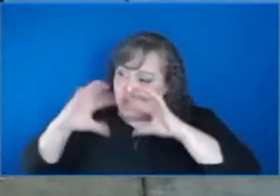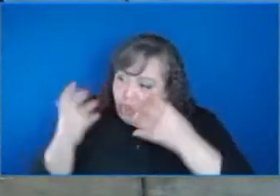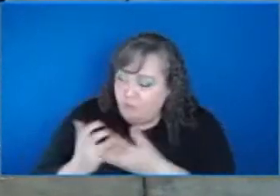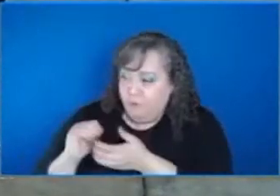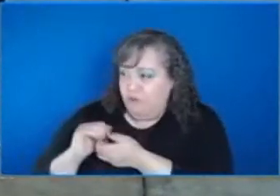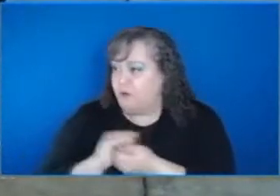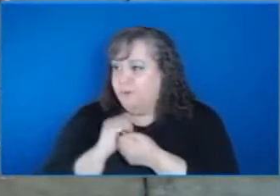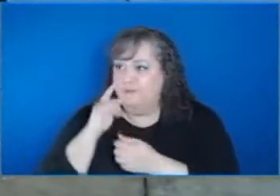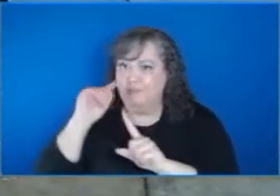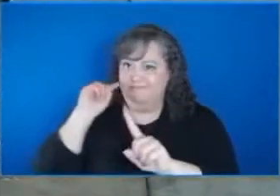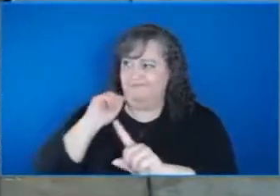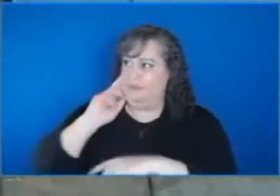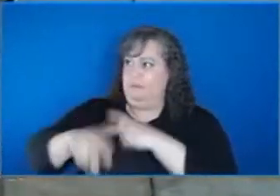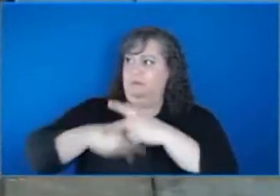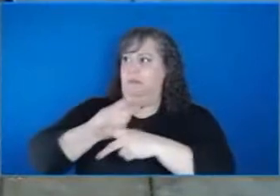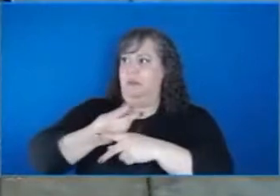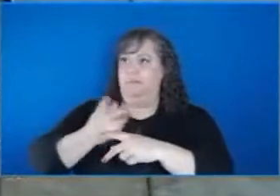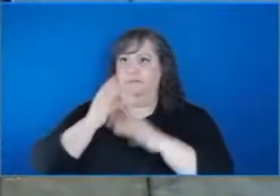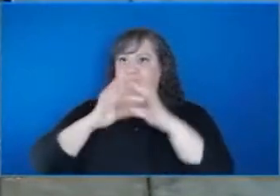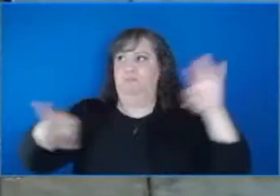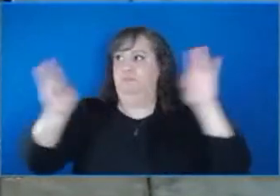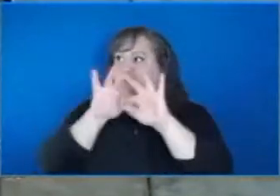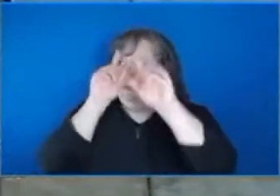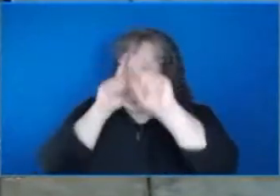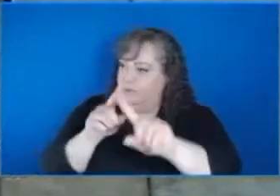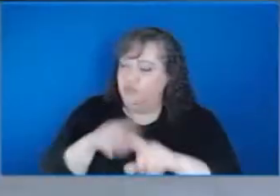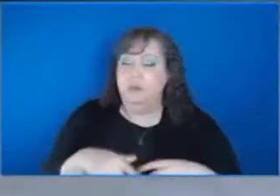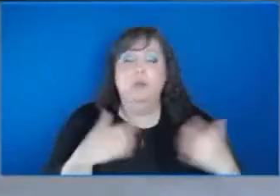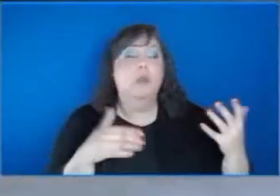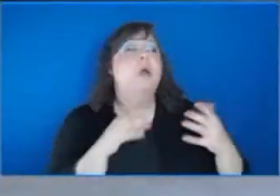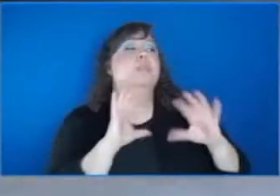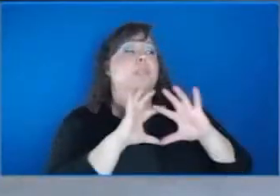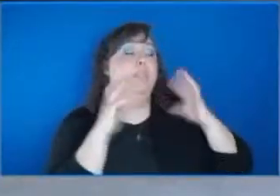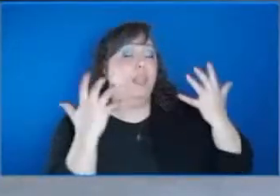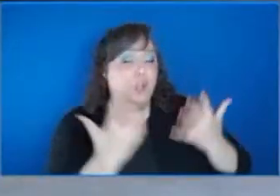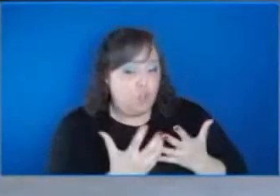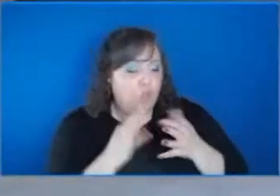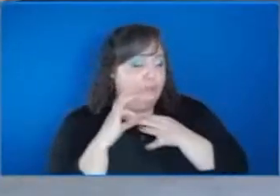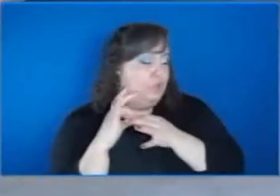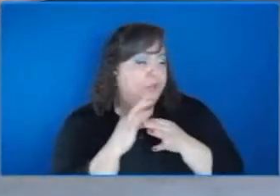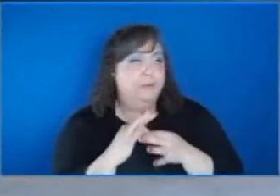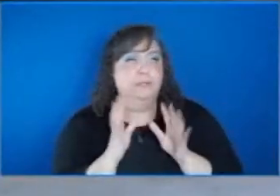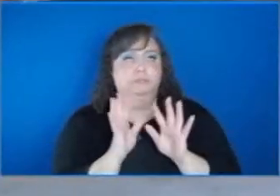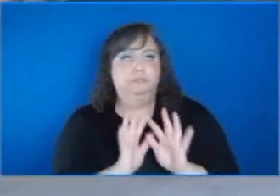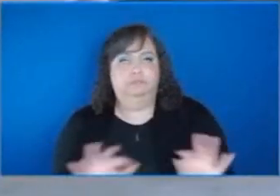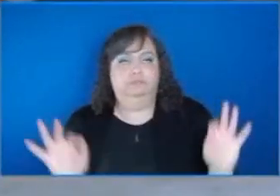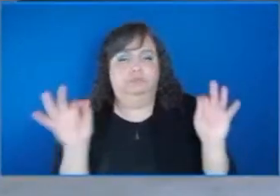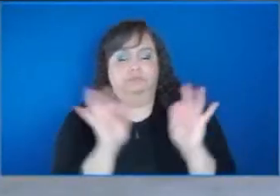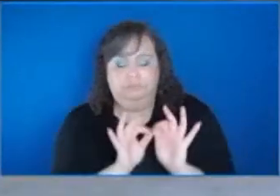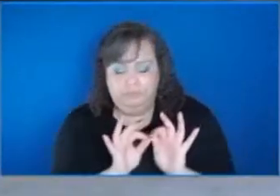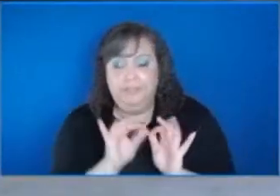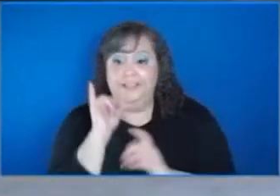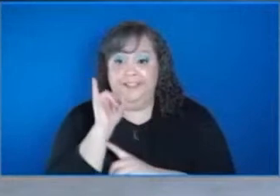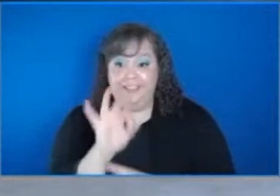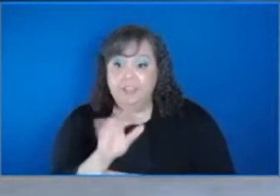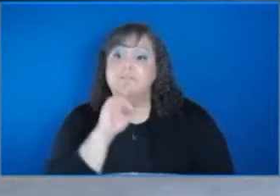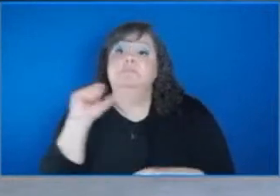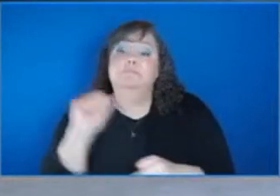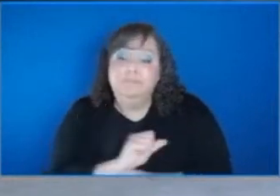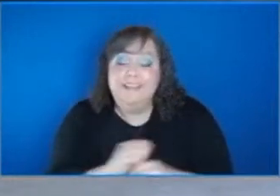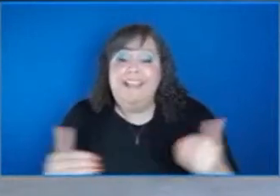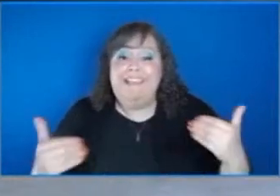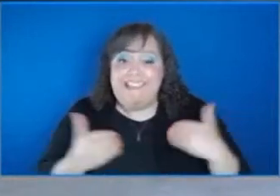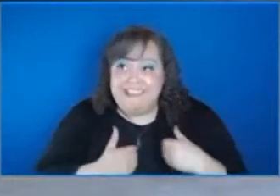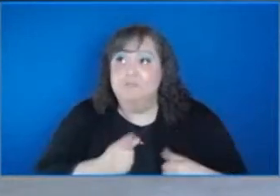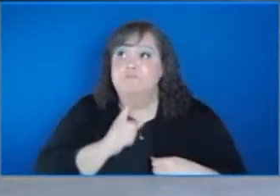Well, I think the global cooperation is absolutely critical. If there ever were actually a real threat, we